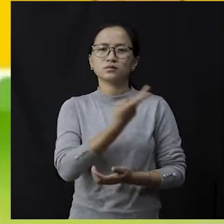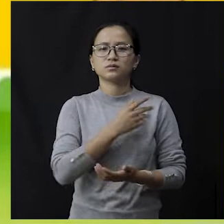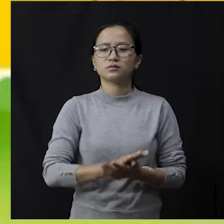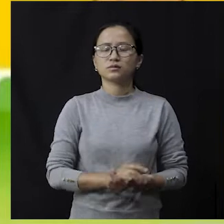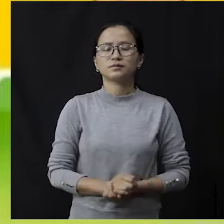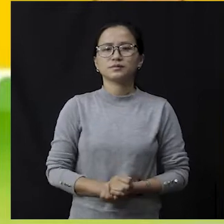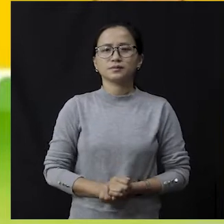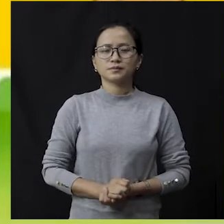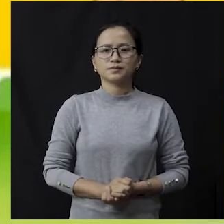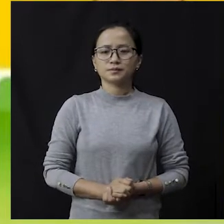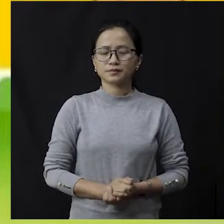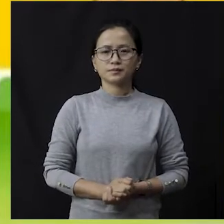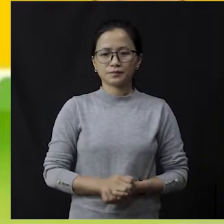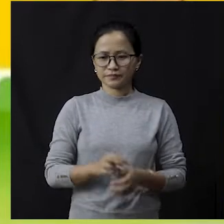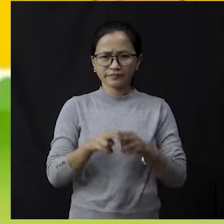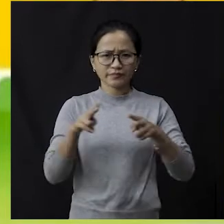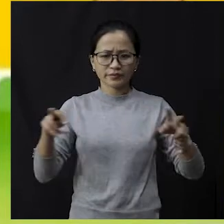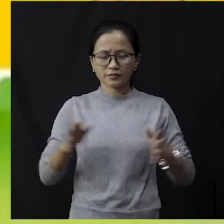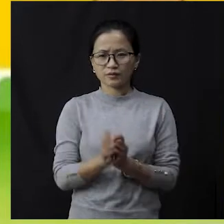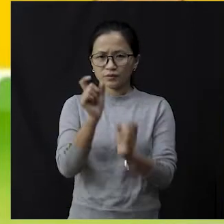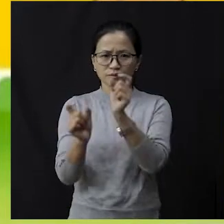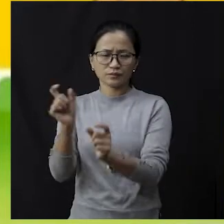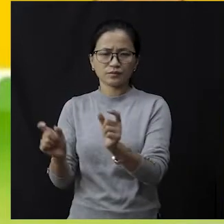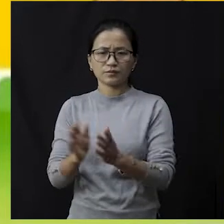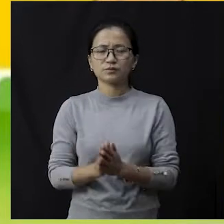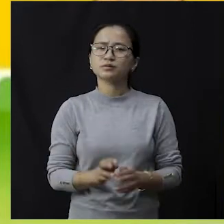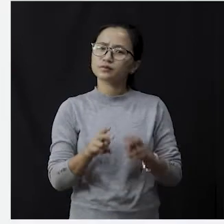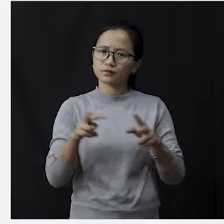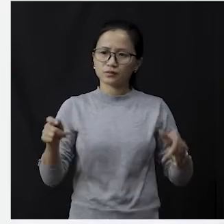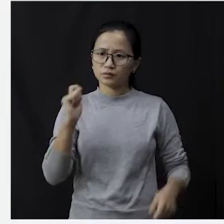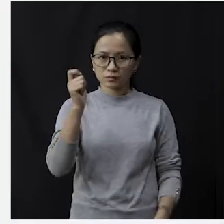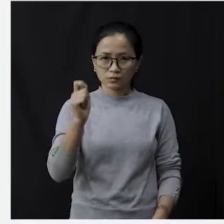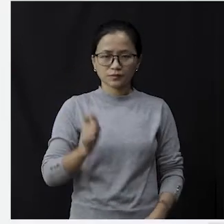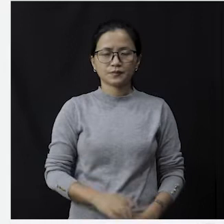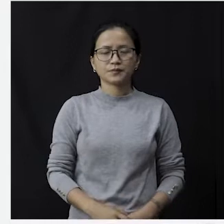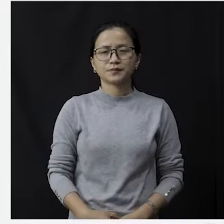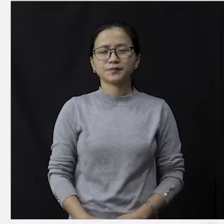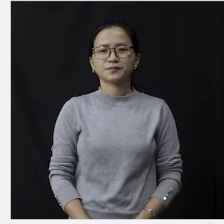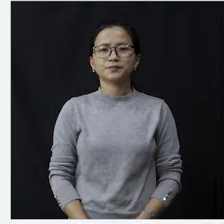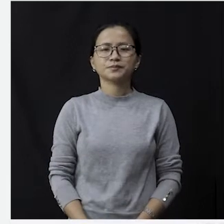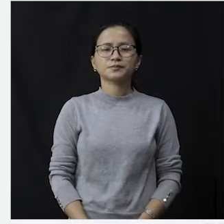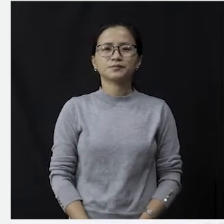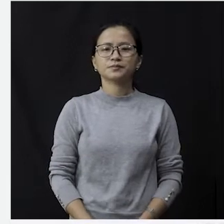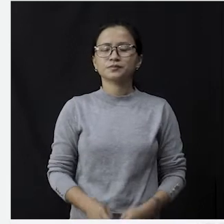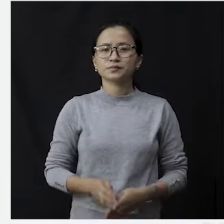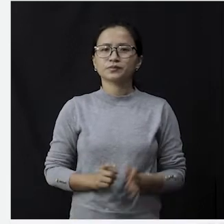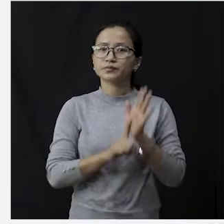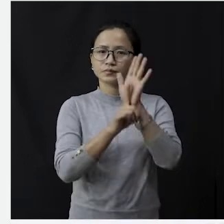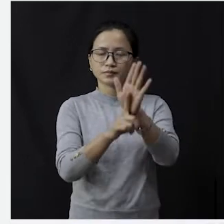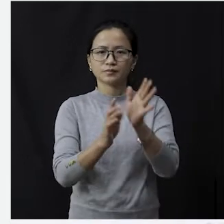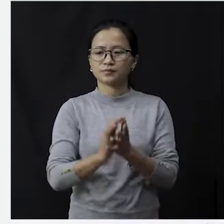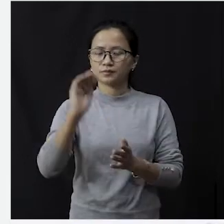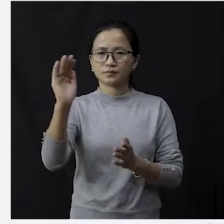these kinds of works. And different peoples do different works. Yes or no? Wait, I will show